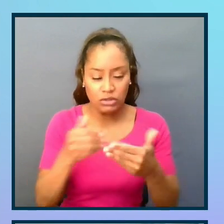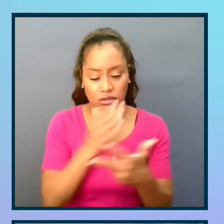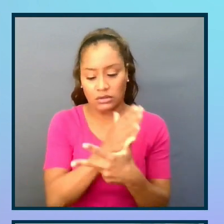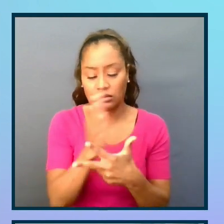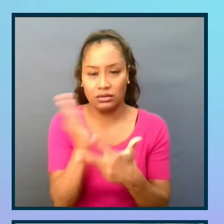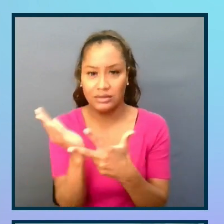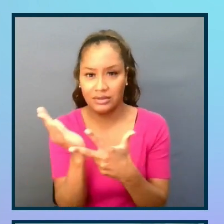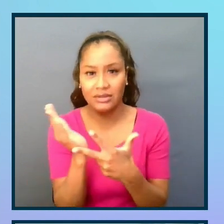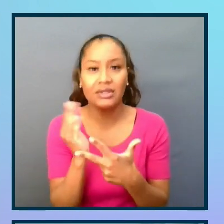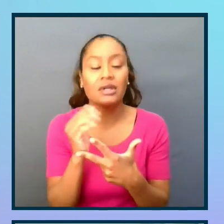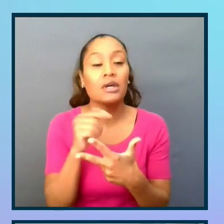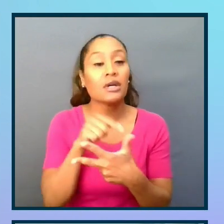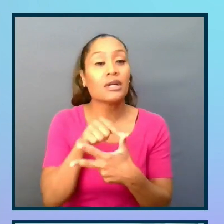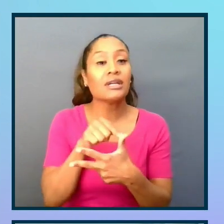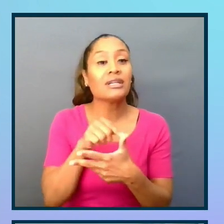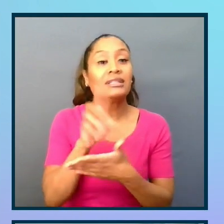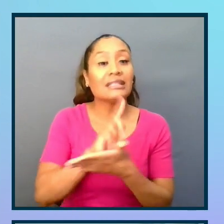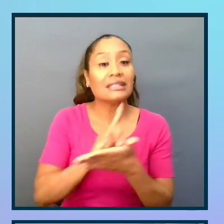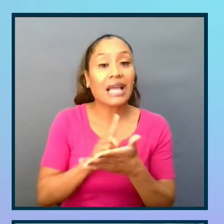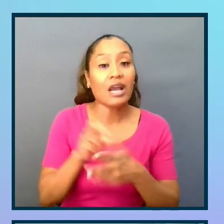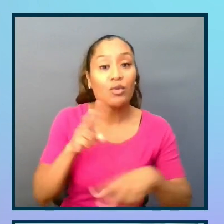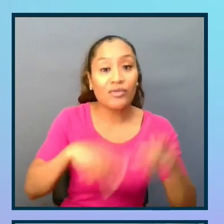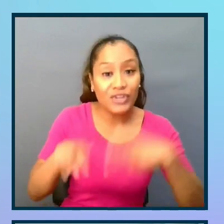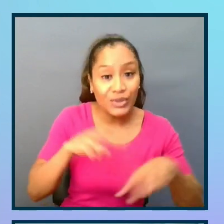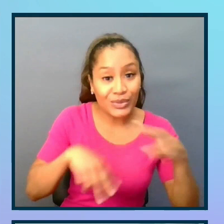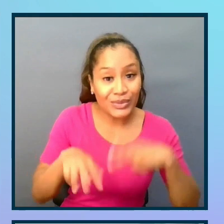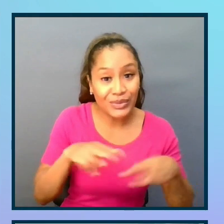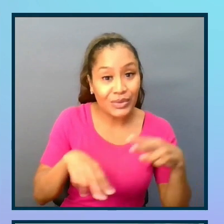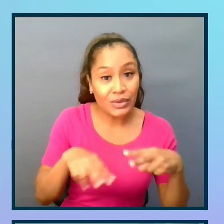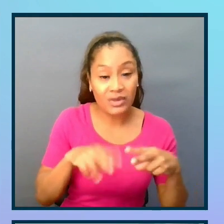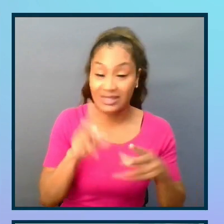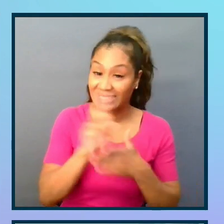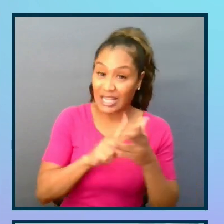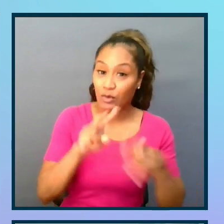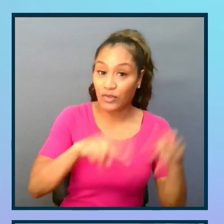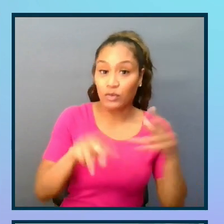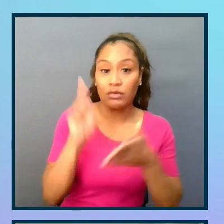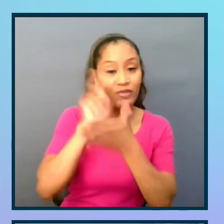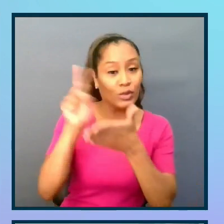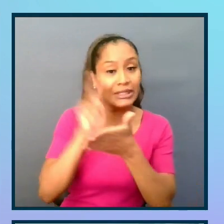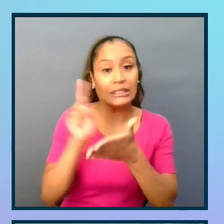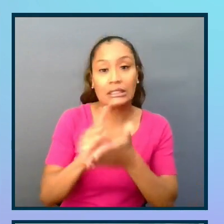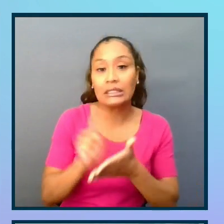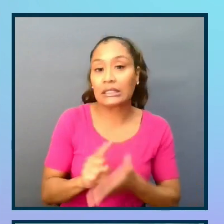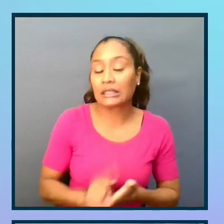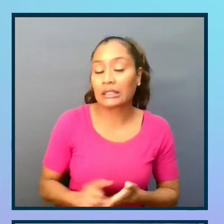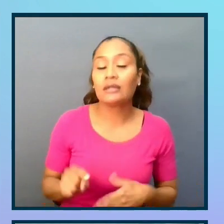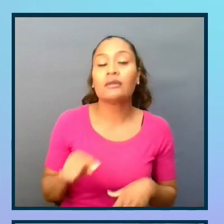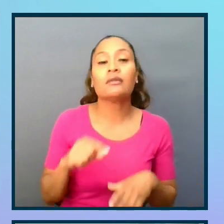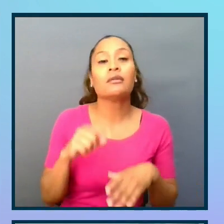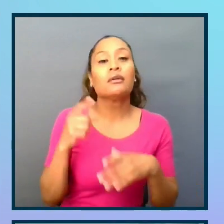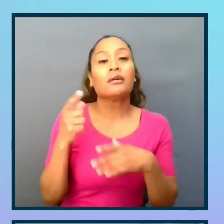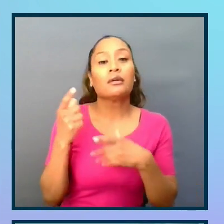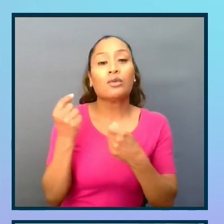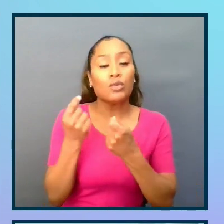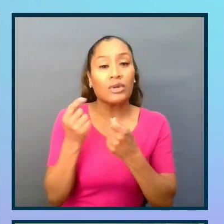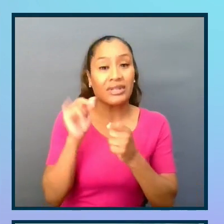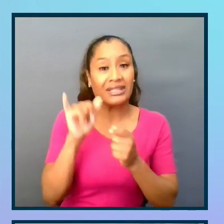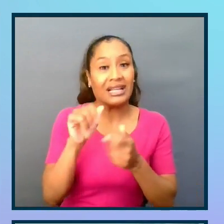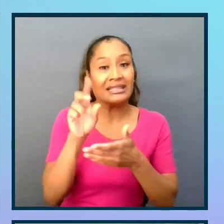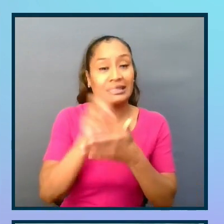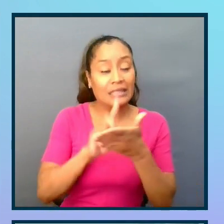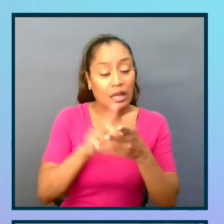which is design review, which we hold every single week. And it is a